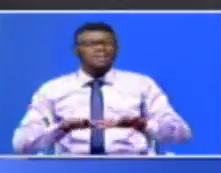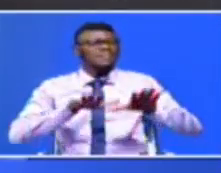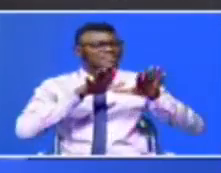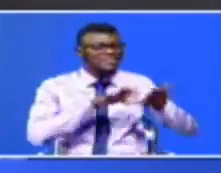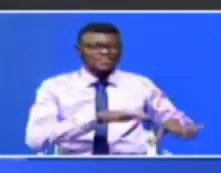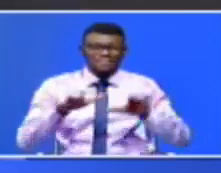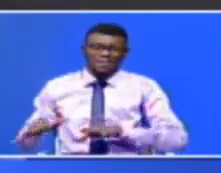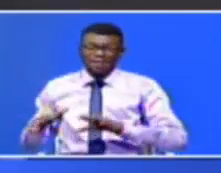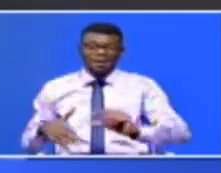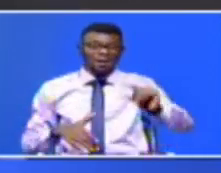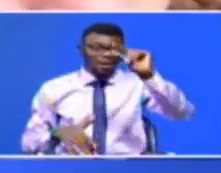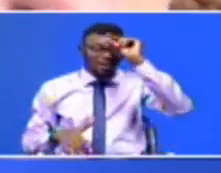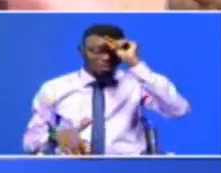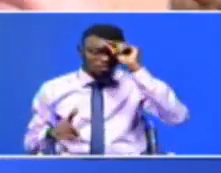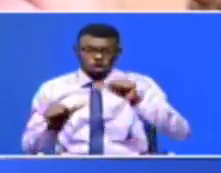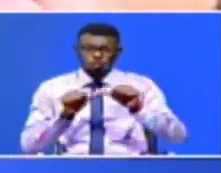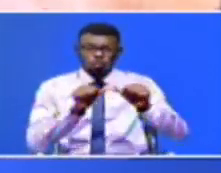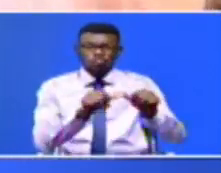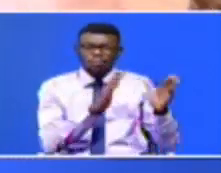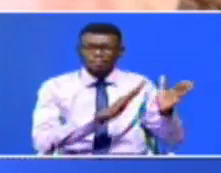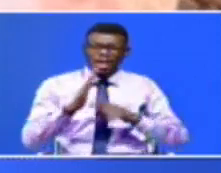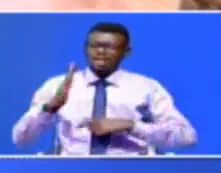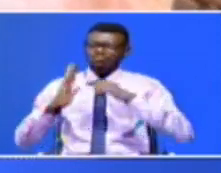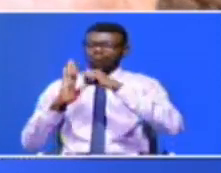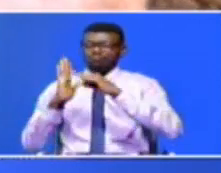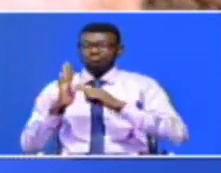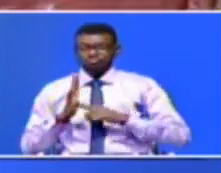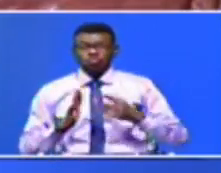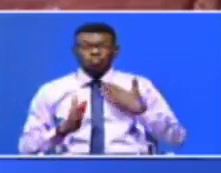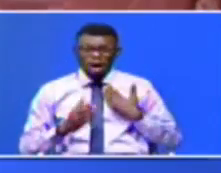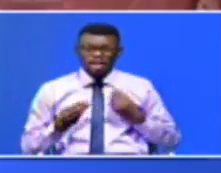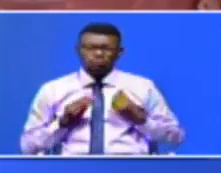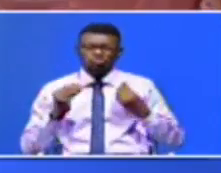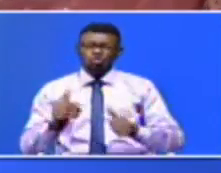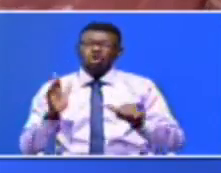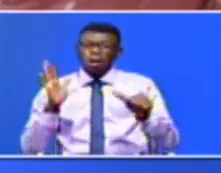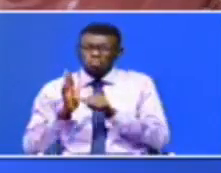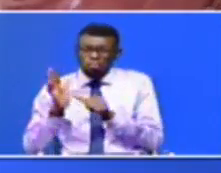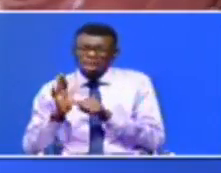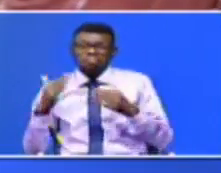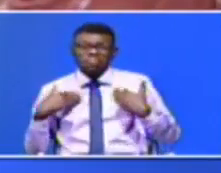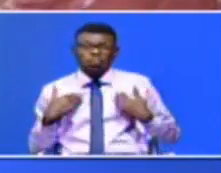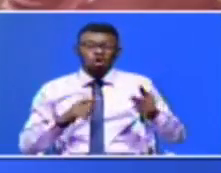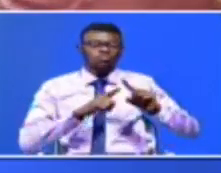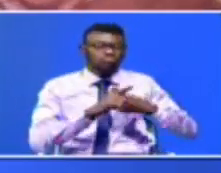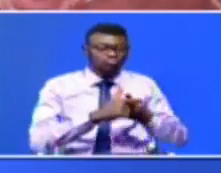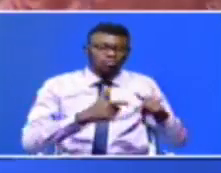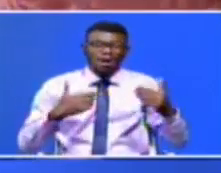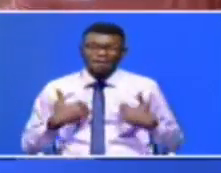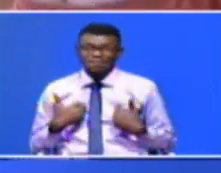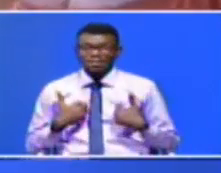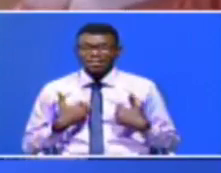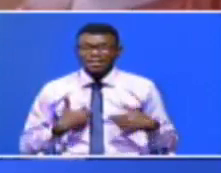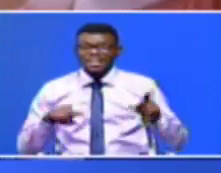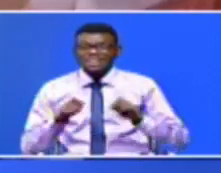The government continues to put several measures in place aimed at tackling the many problems affecting people with albinism. Already,